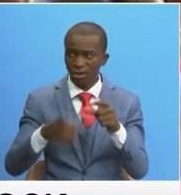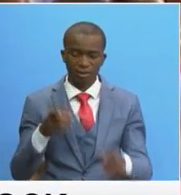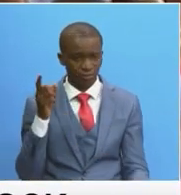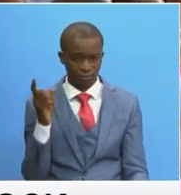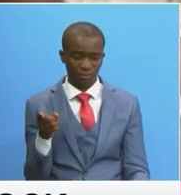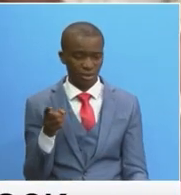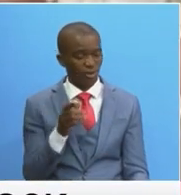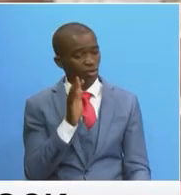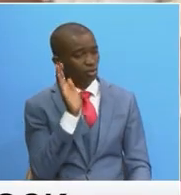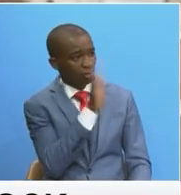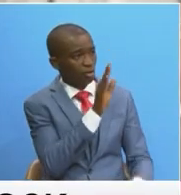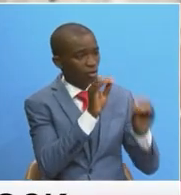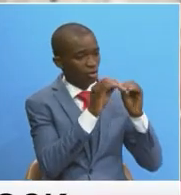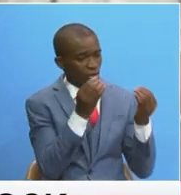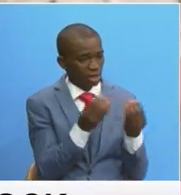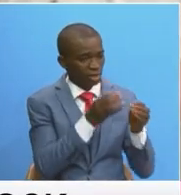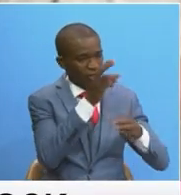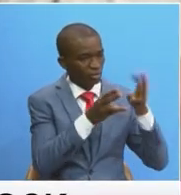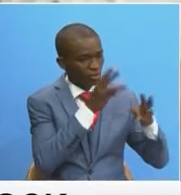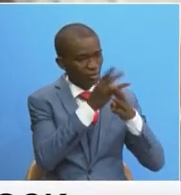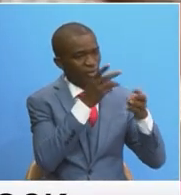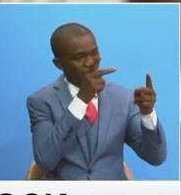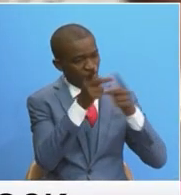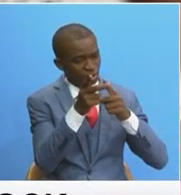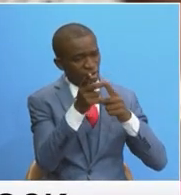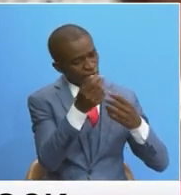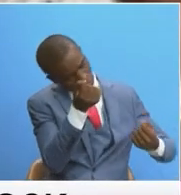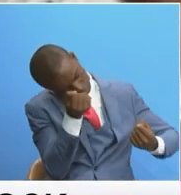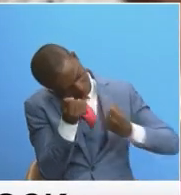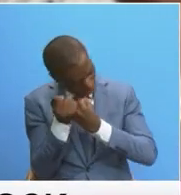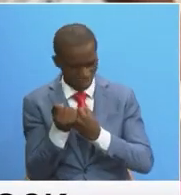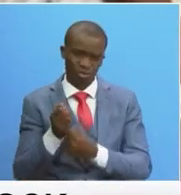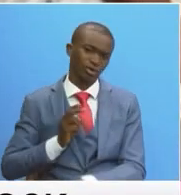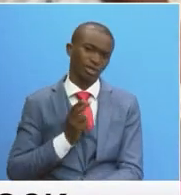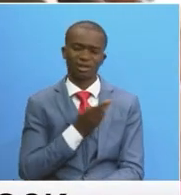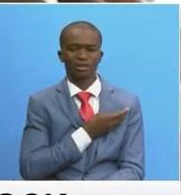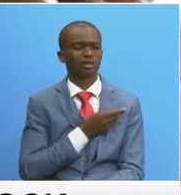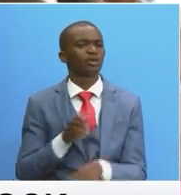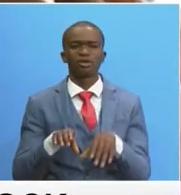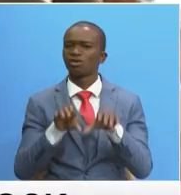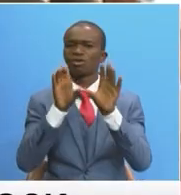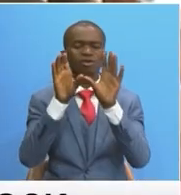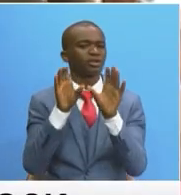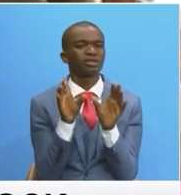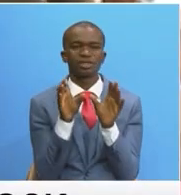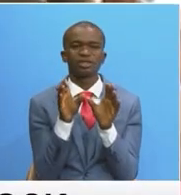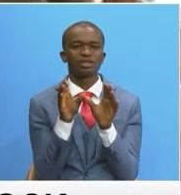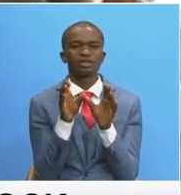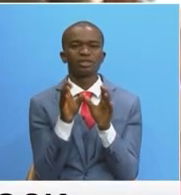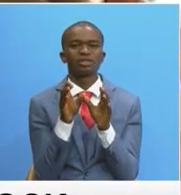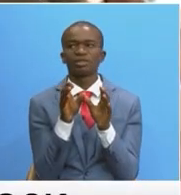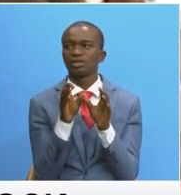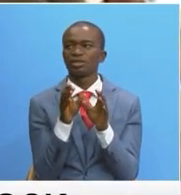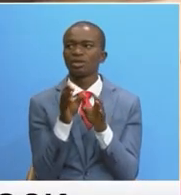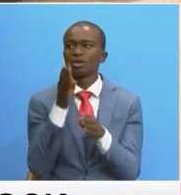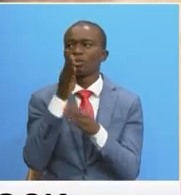your organization, World Vision, to come on board to continue a beautiful structure that